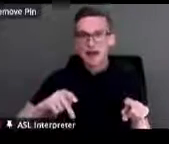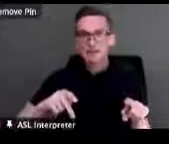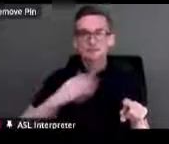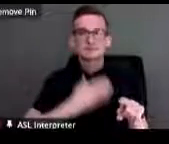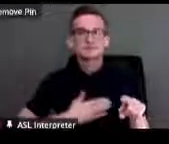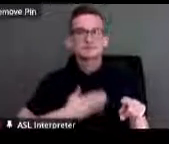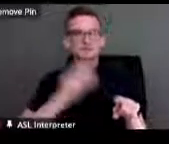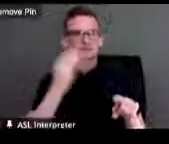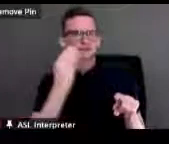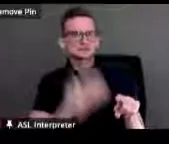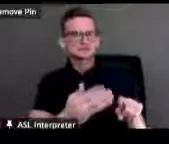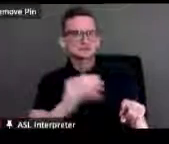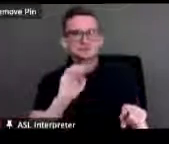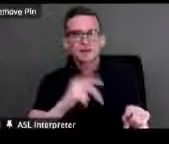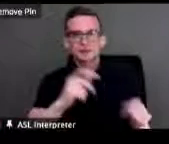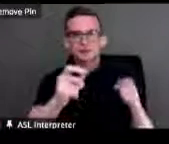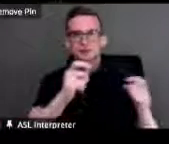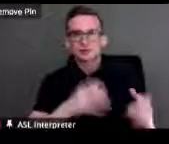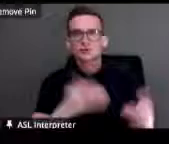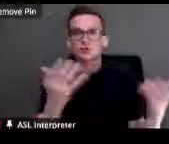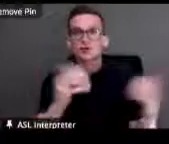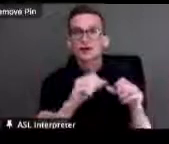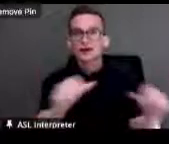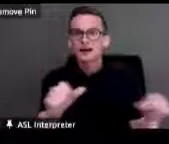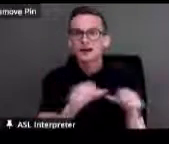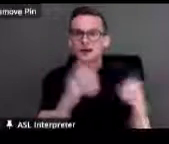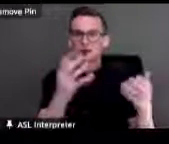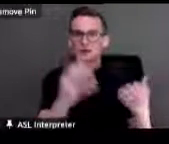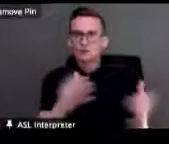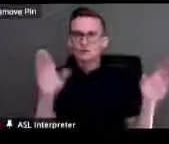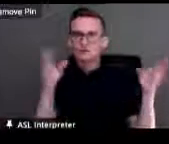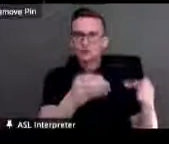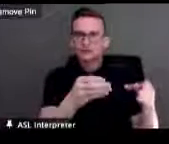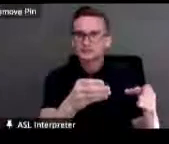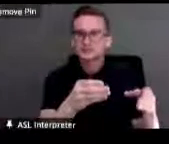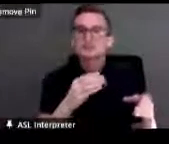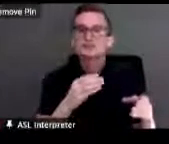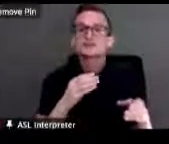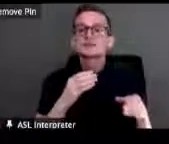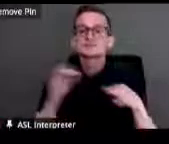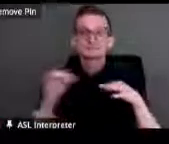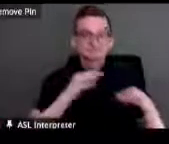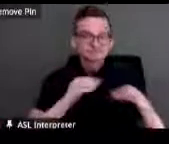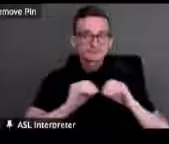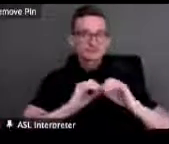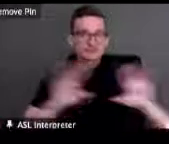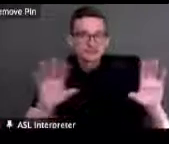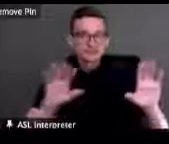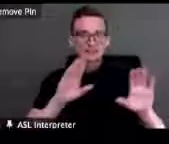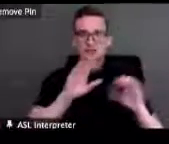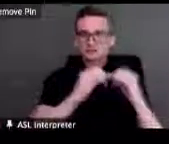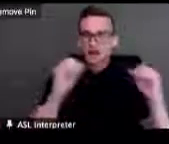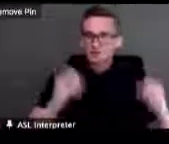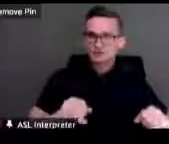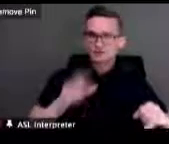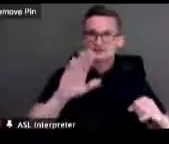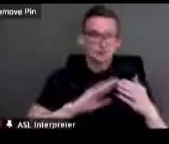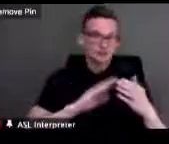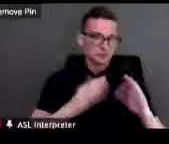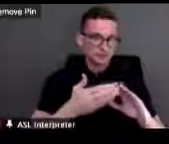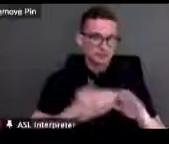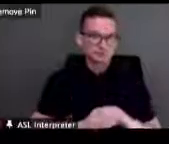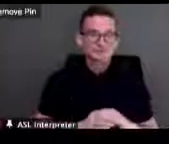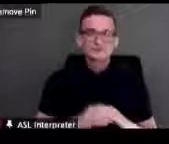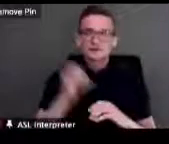area you would like to see on the screen and be as specific as possible about the boundaries where your community is located. If